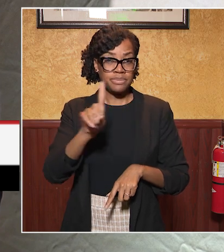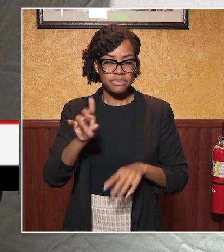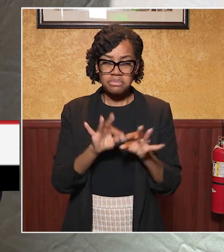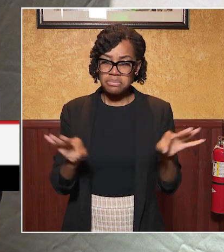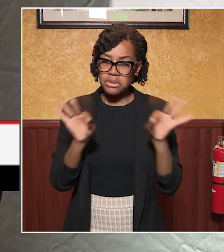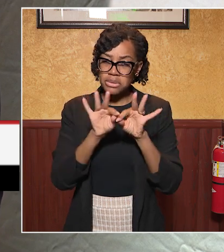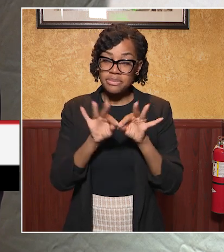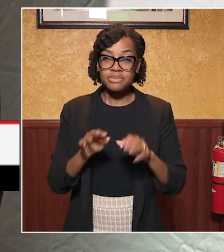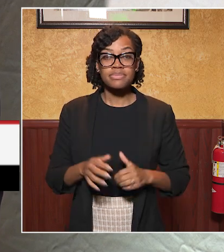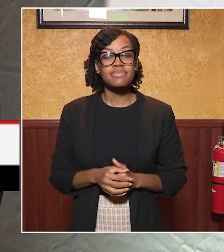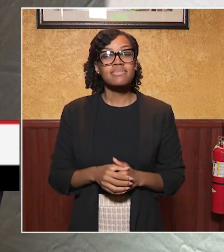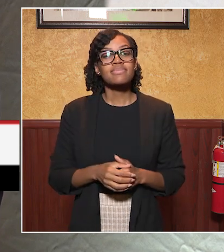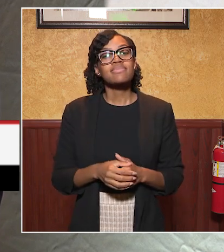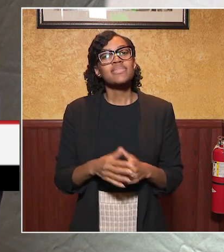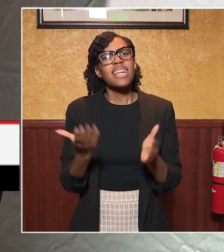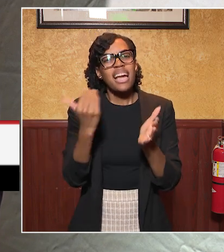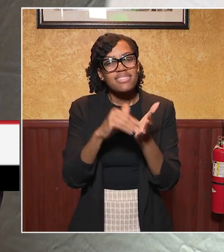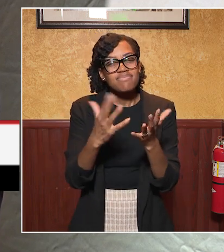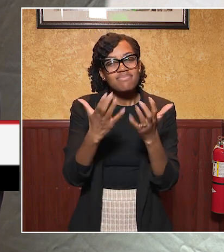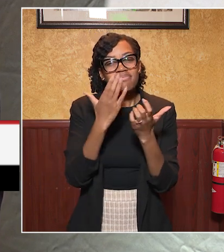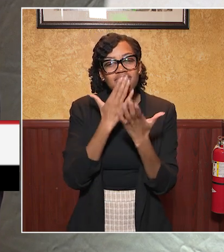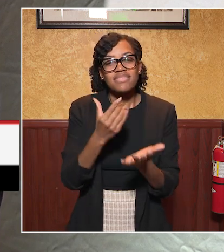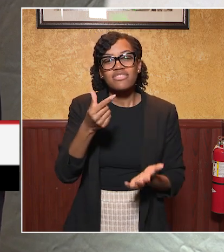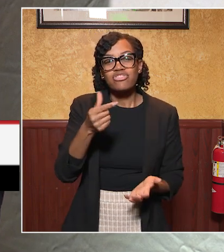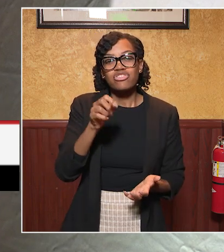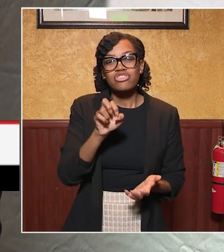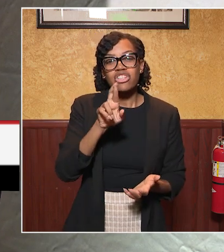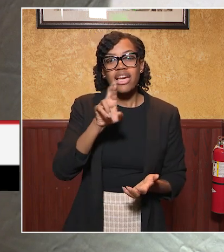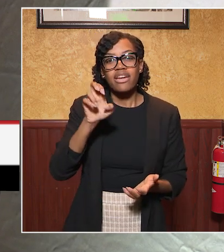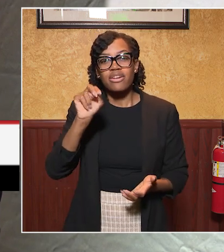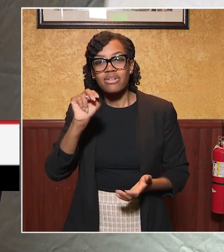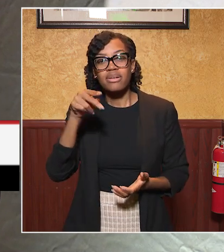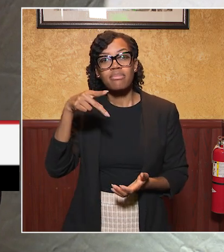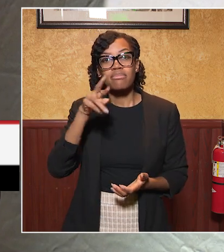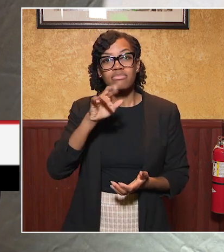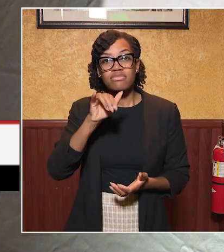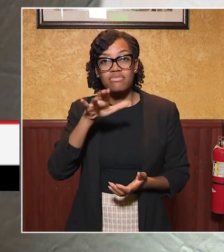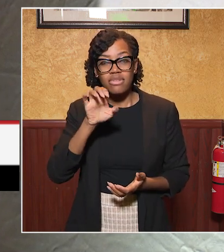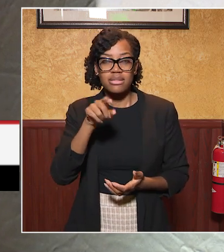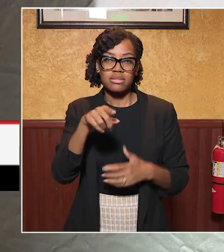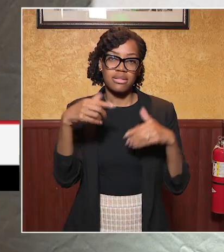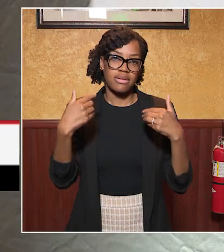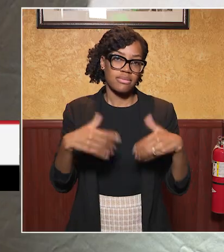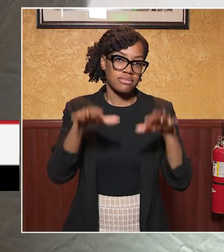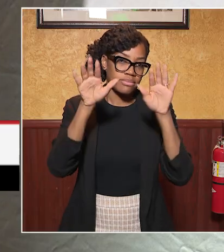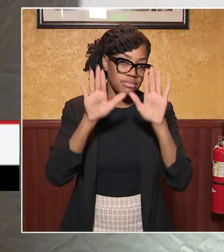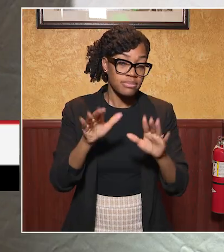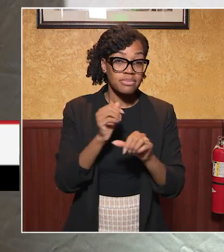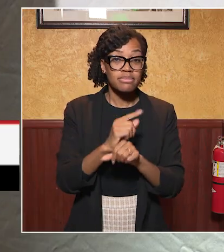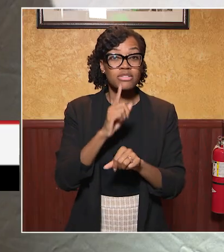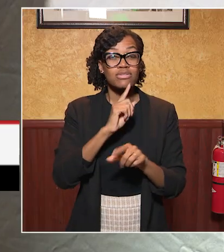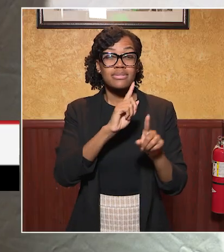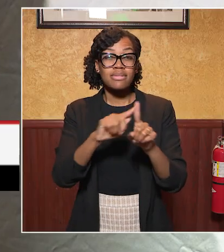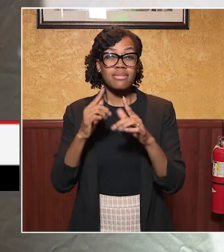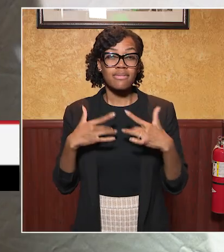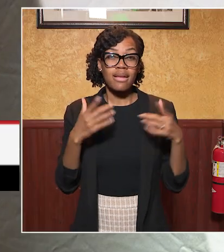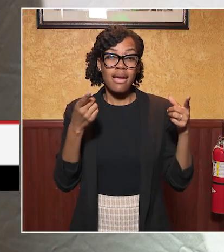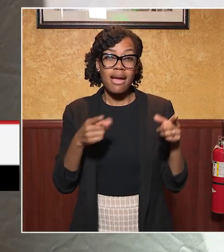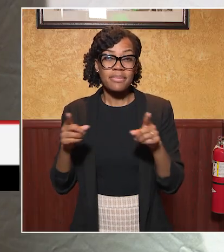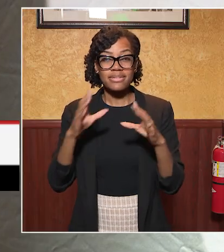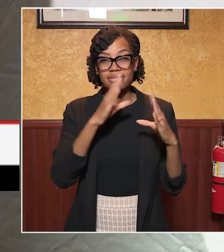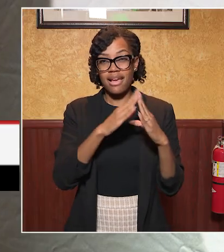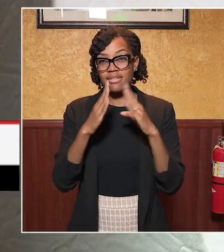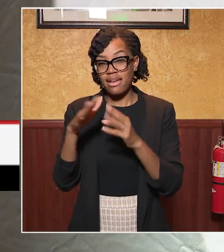been phenomenal in ensuring that there are multiple activities that are happening here in the downtown area, and I have no doubt